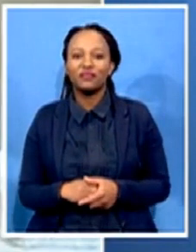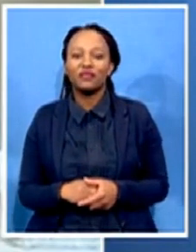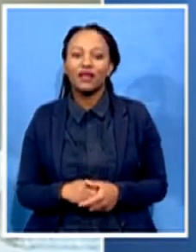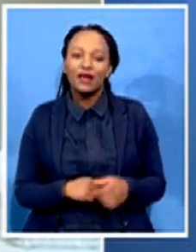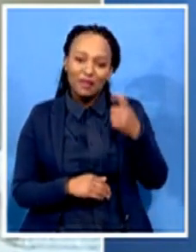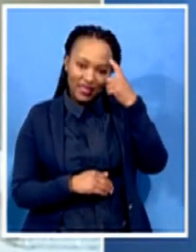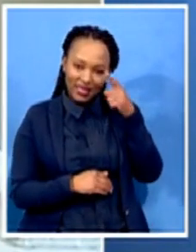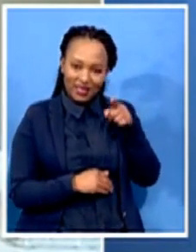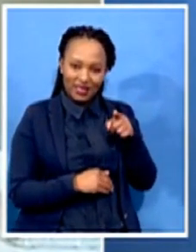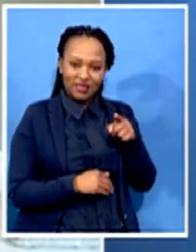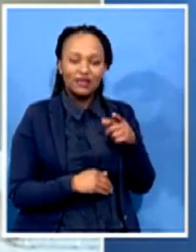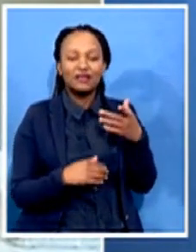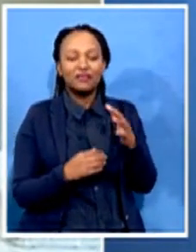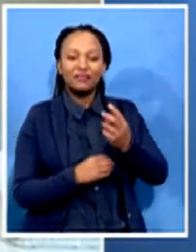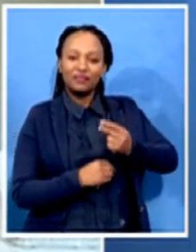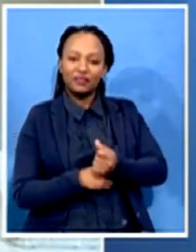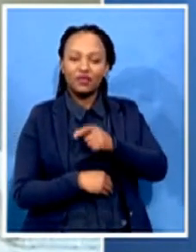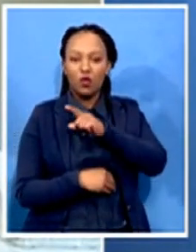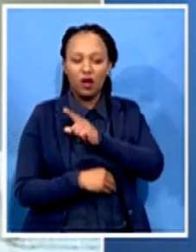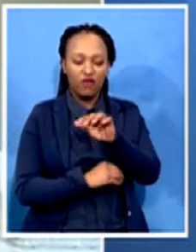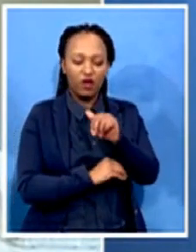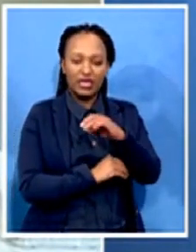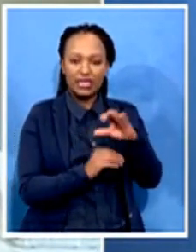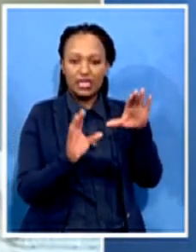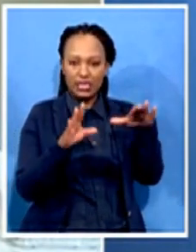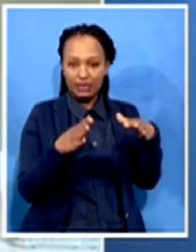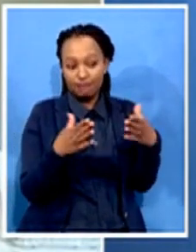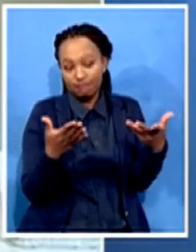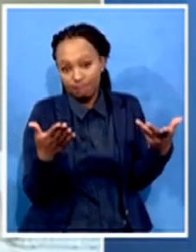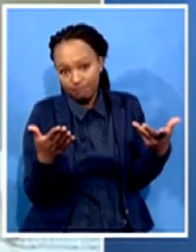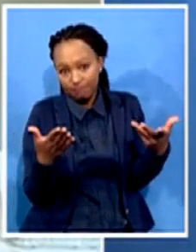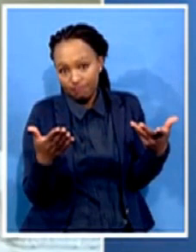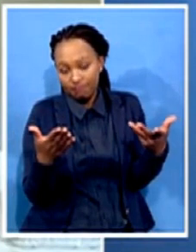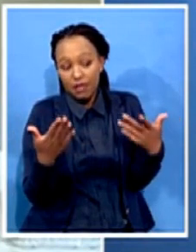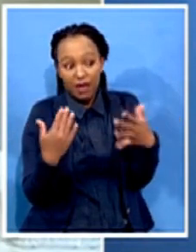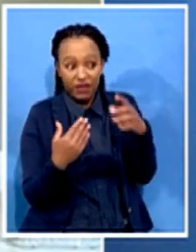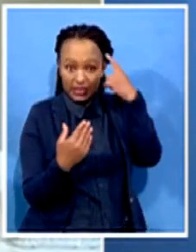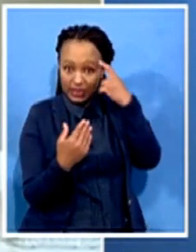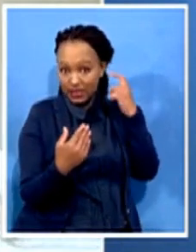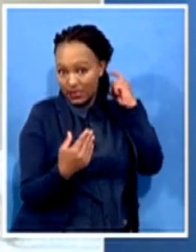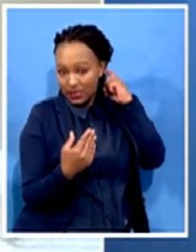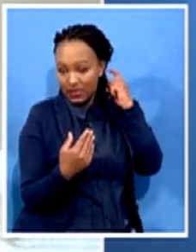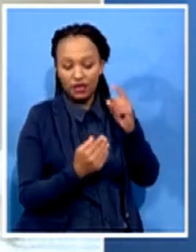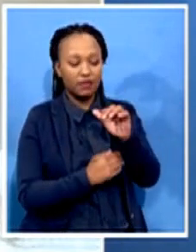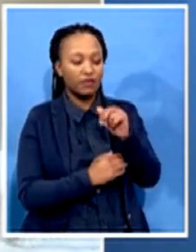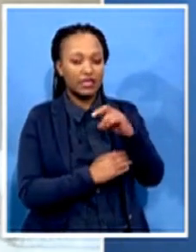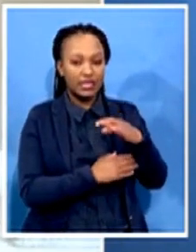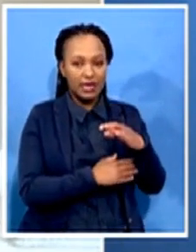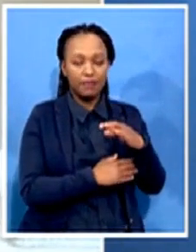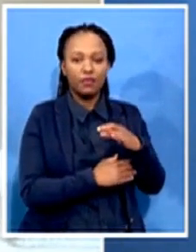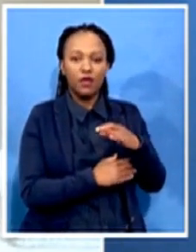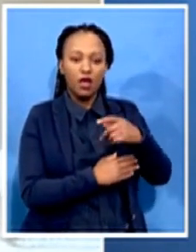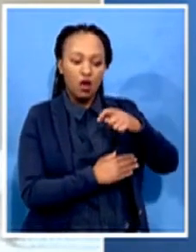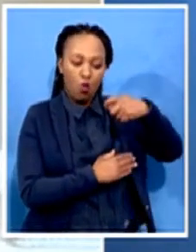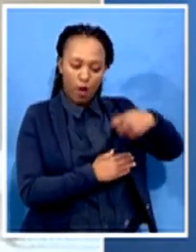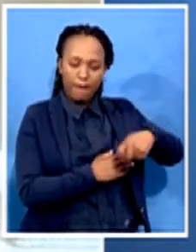for the ANC, and I have taken note of the ANC's whip in the study group that has stated